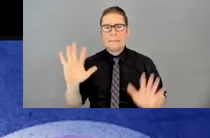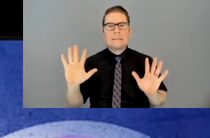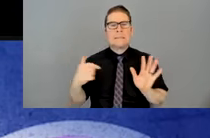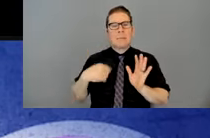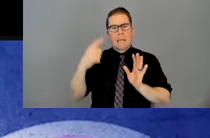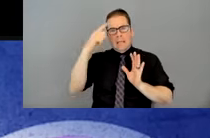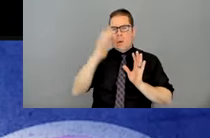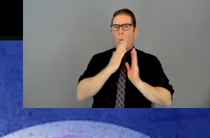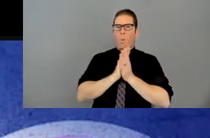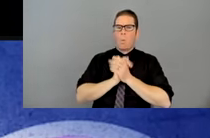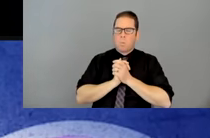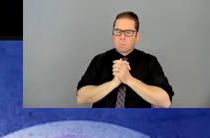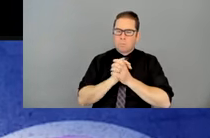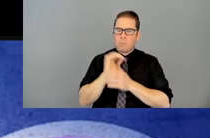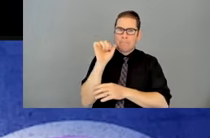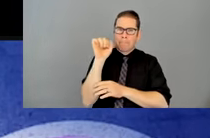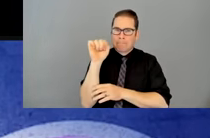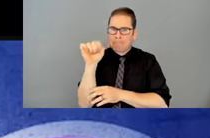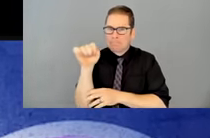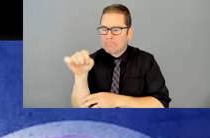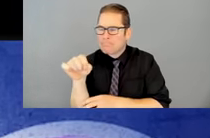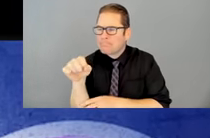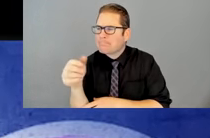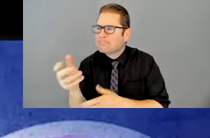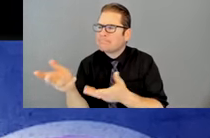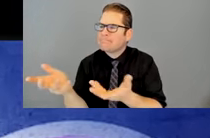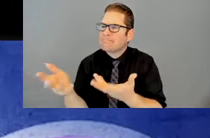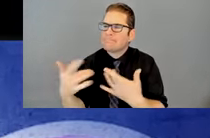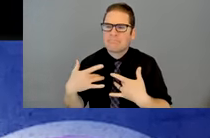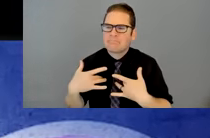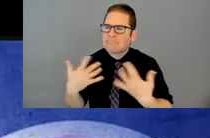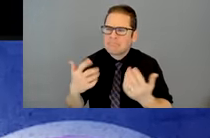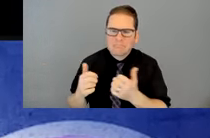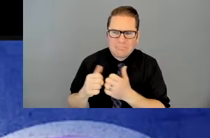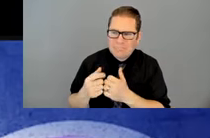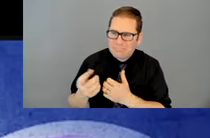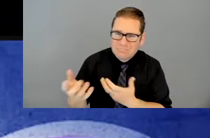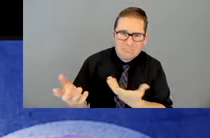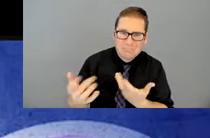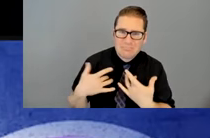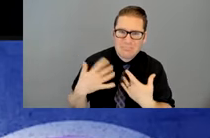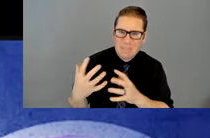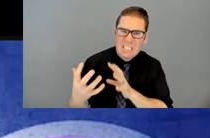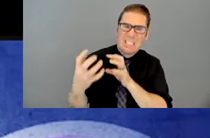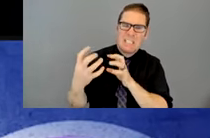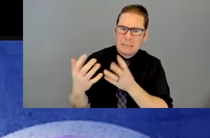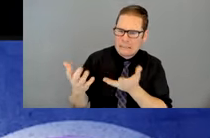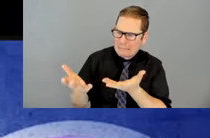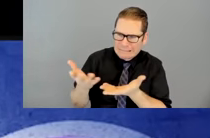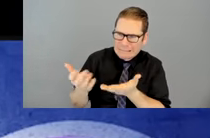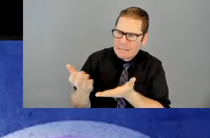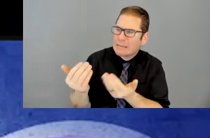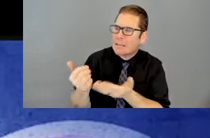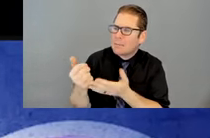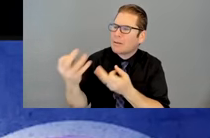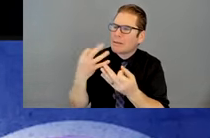in, and I'm gonna ask, how are you? Like, what's going on? Help me understand.